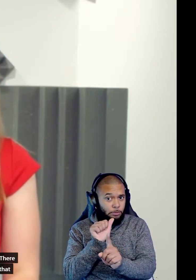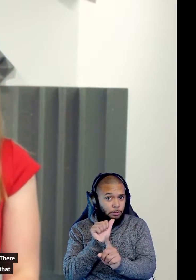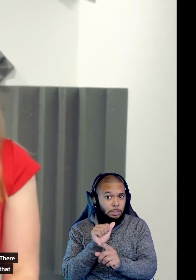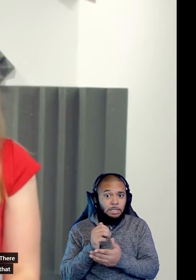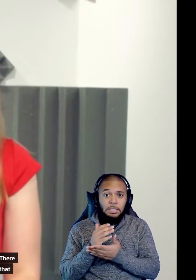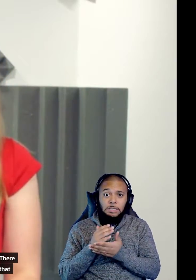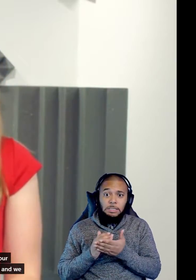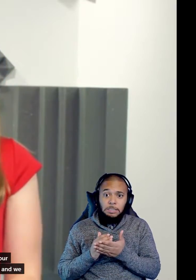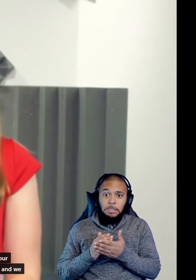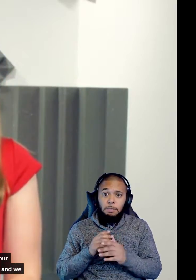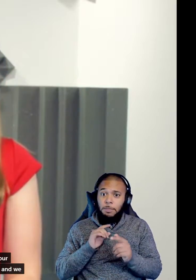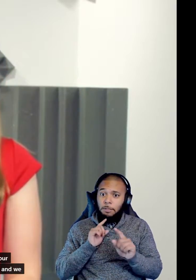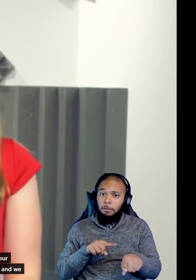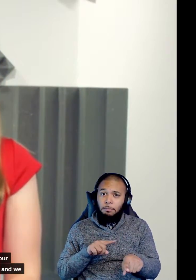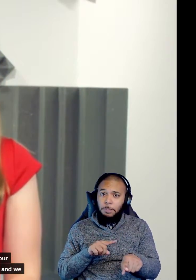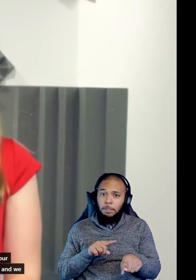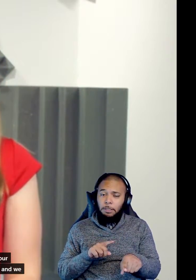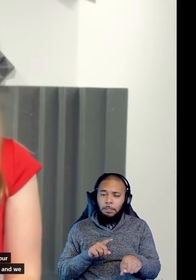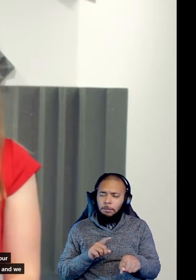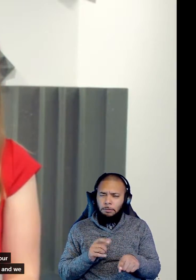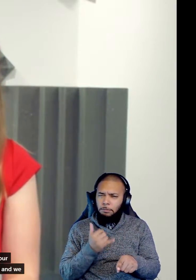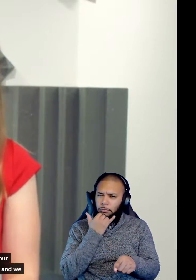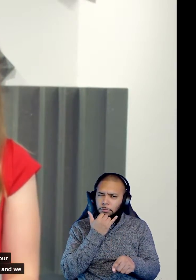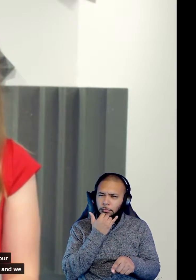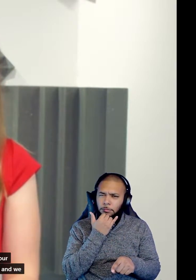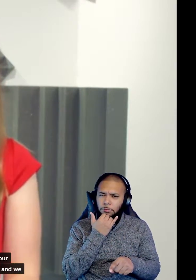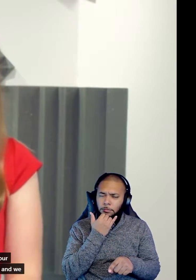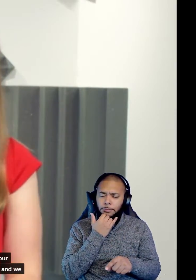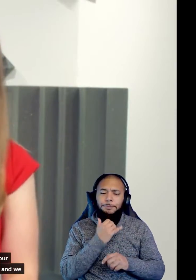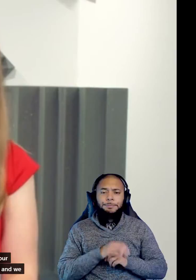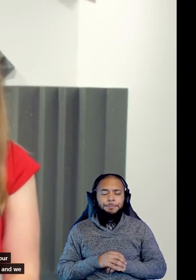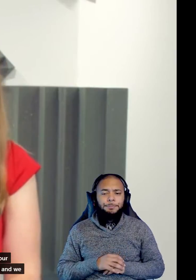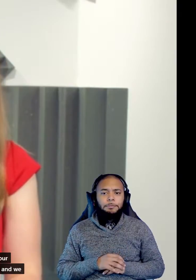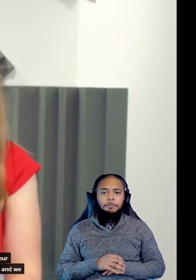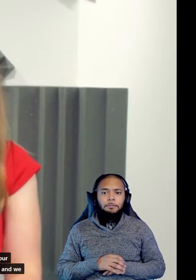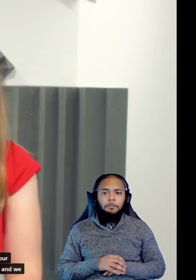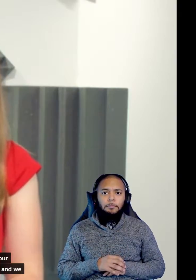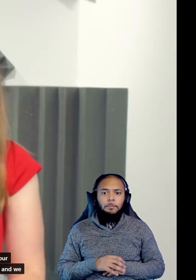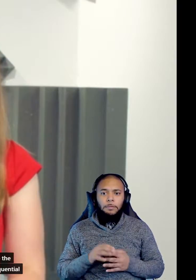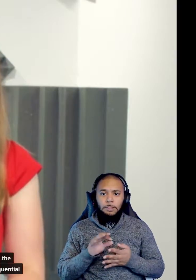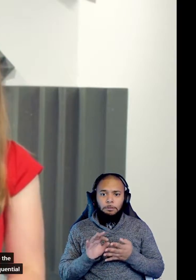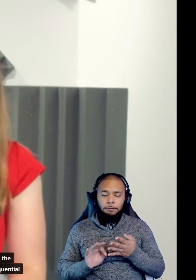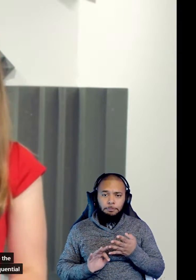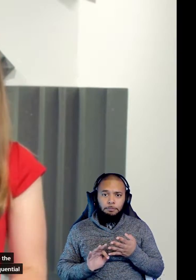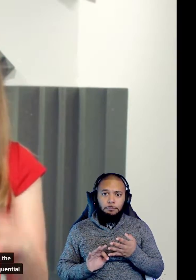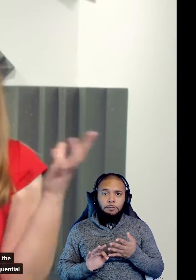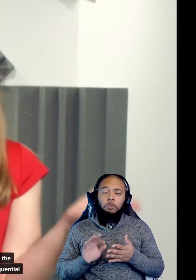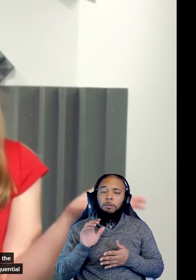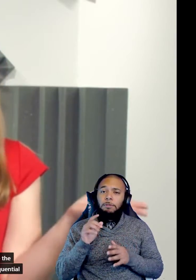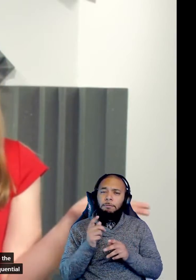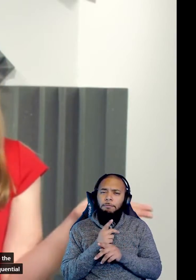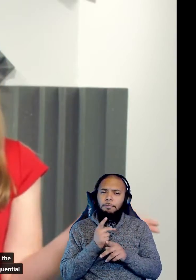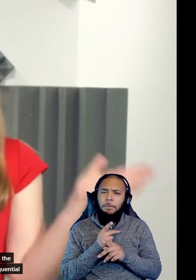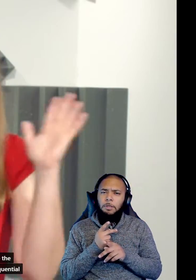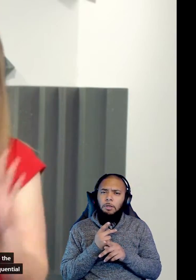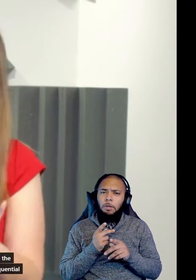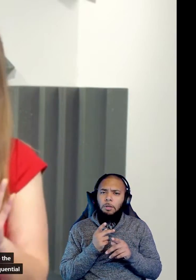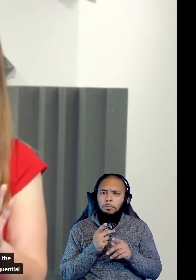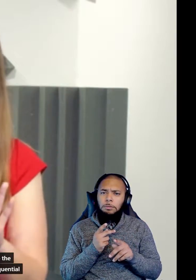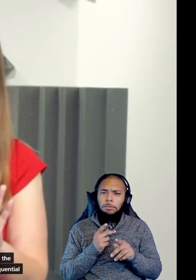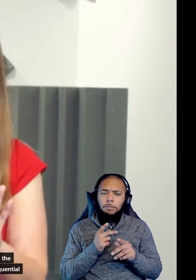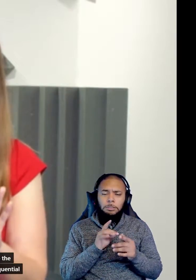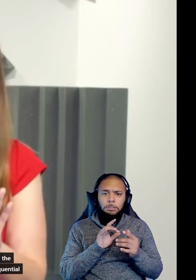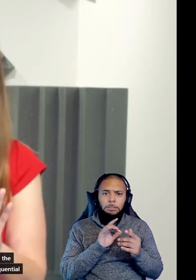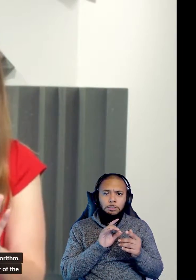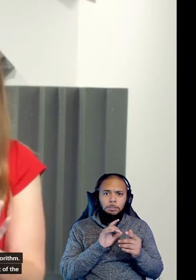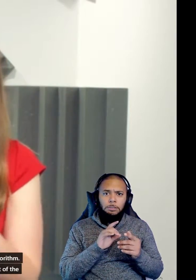these commands that shouldn't actually be part of our algorithm. So here are my options, and we have to figure out how to take the commands, put them